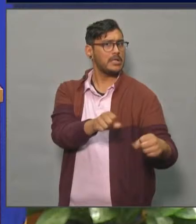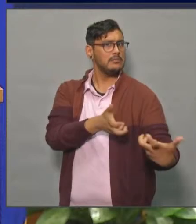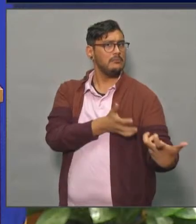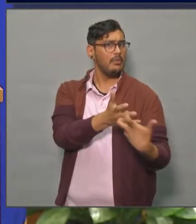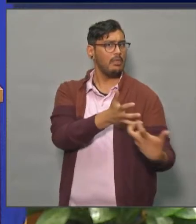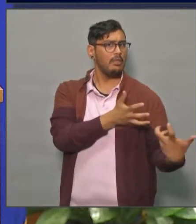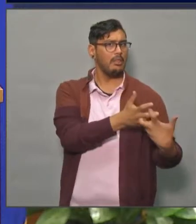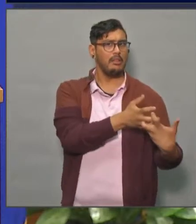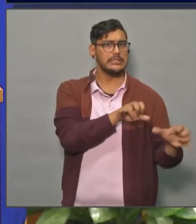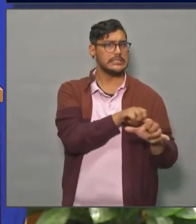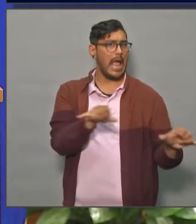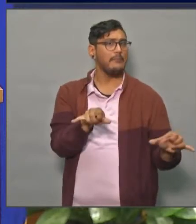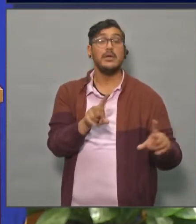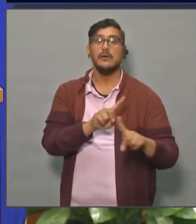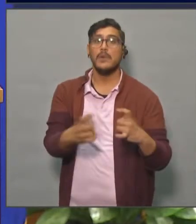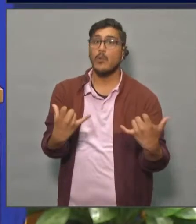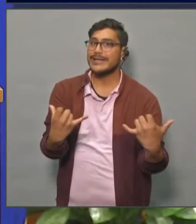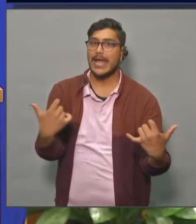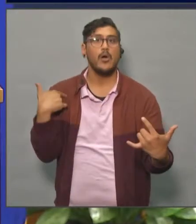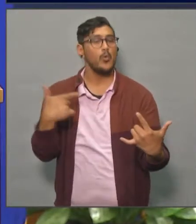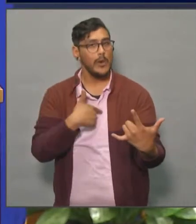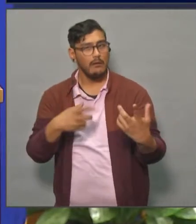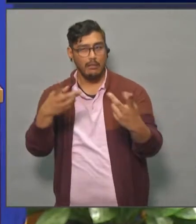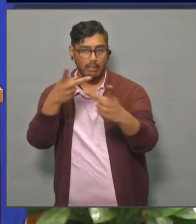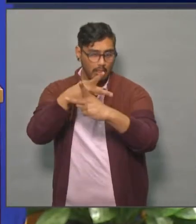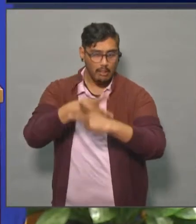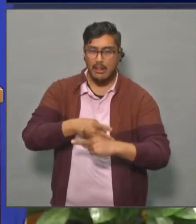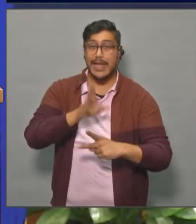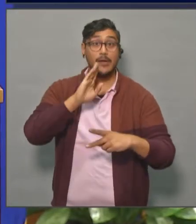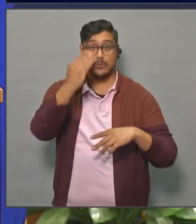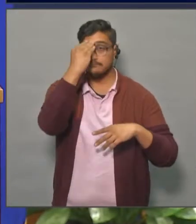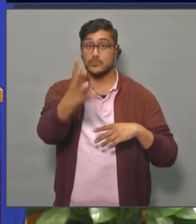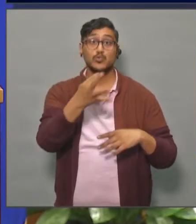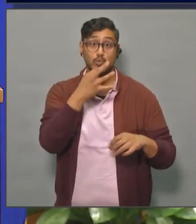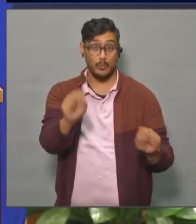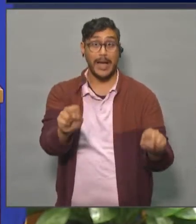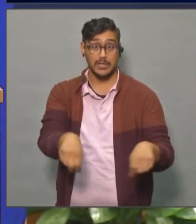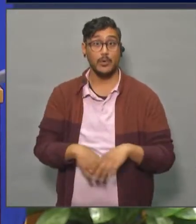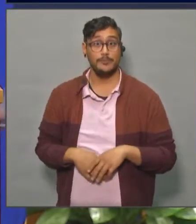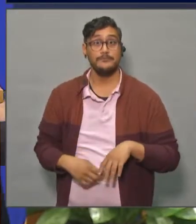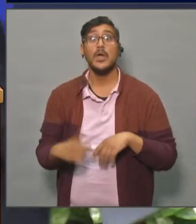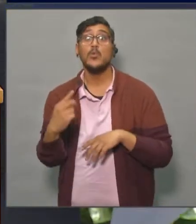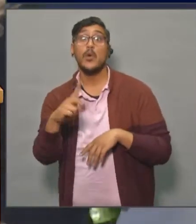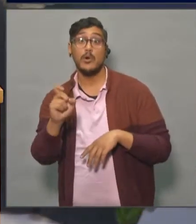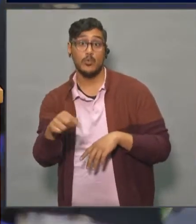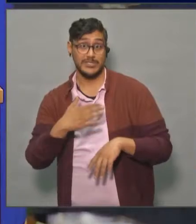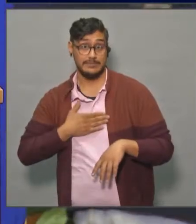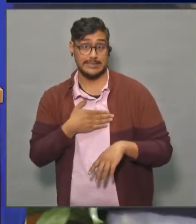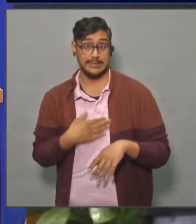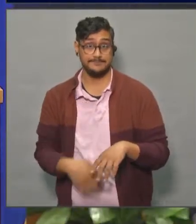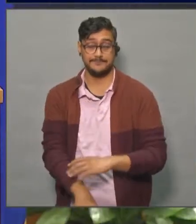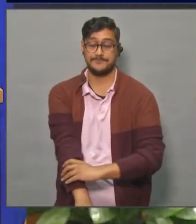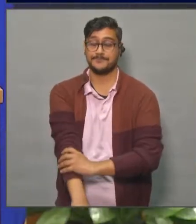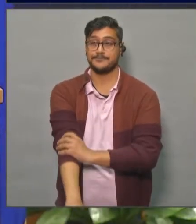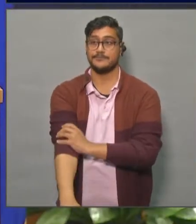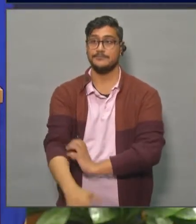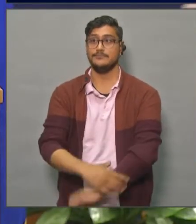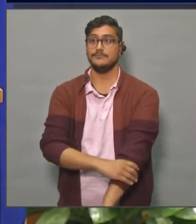while back. So, but we're working on that, and we'll get it to you as quickly as possible. There's time for one more question.